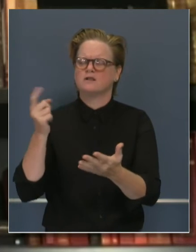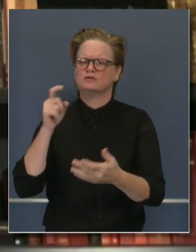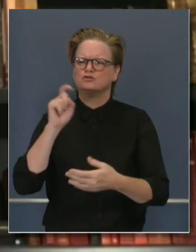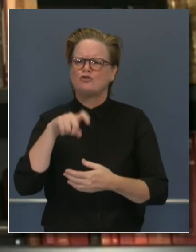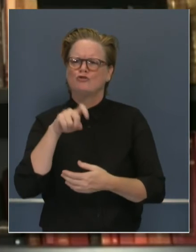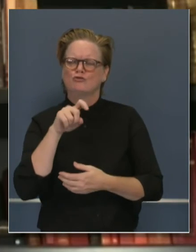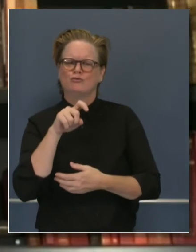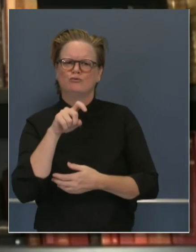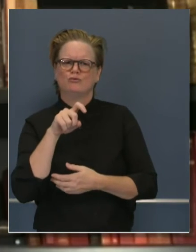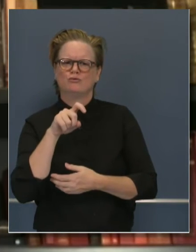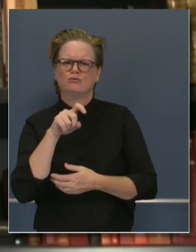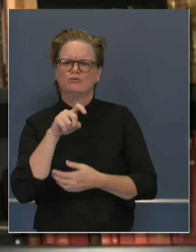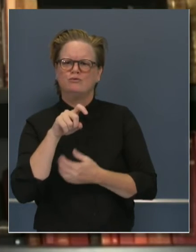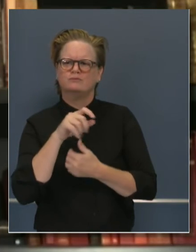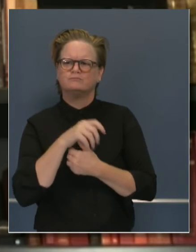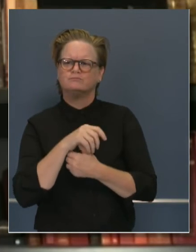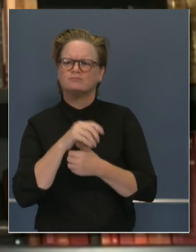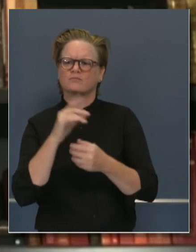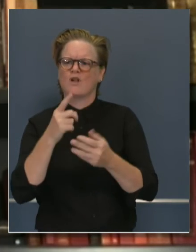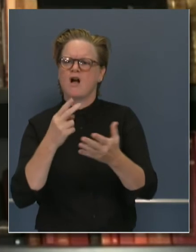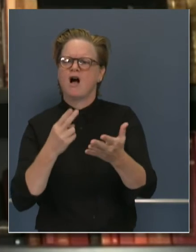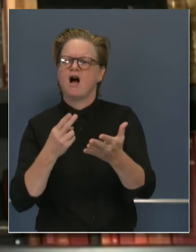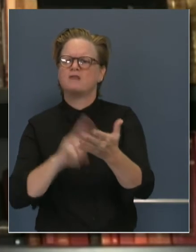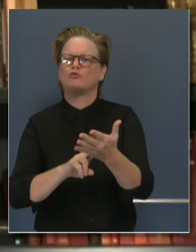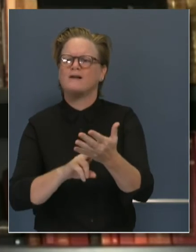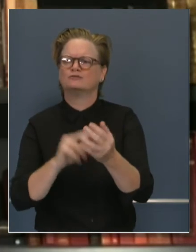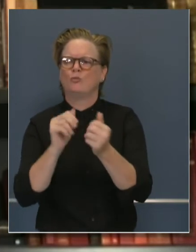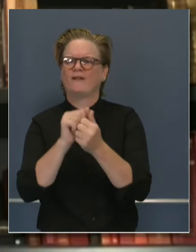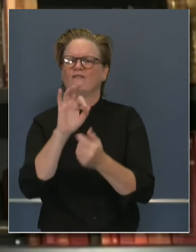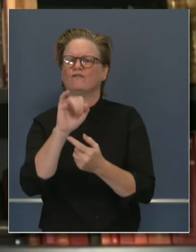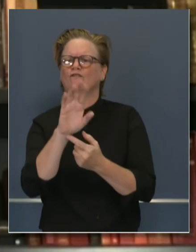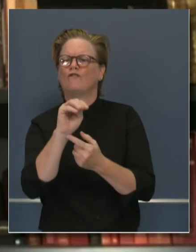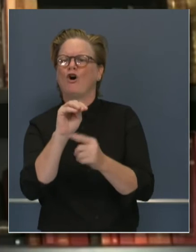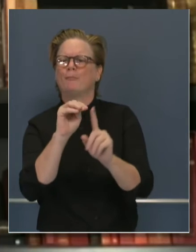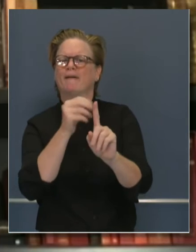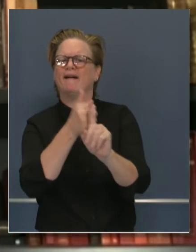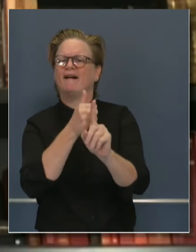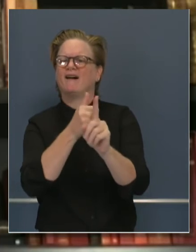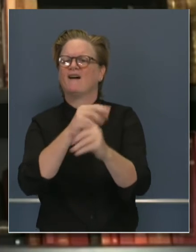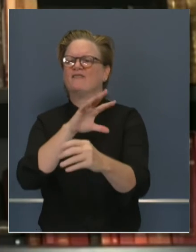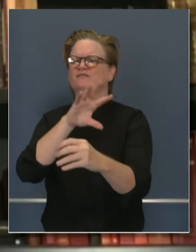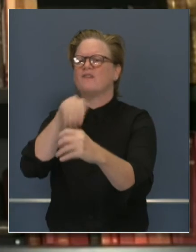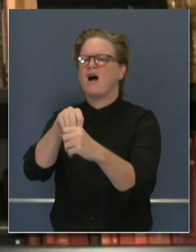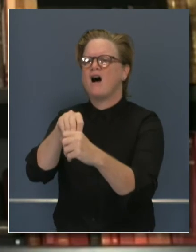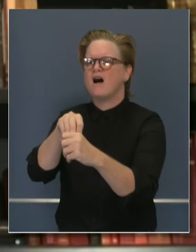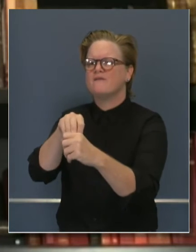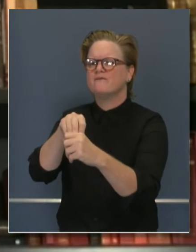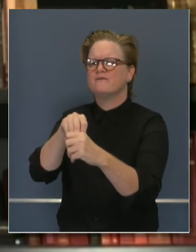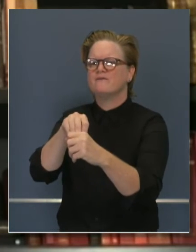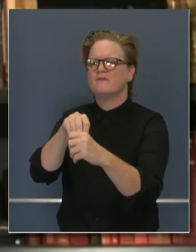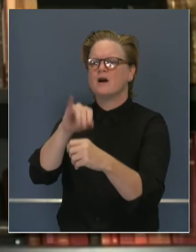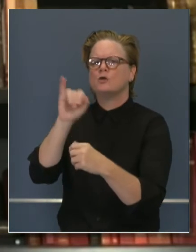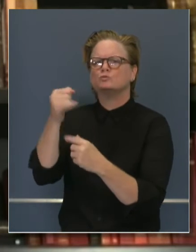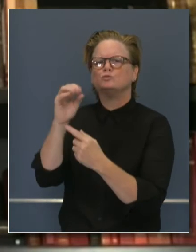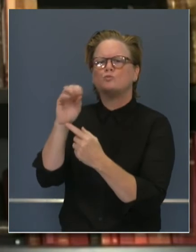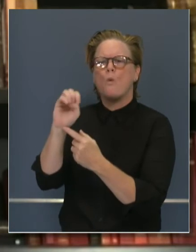in Joe Biden's presidential campaign? I'll leave the Controller's perfectly situated. First of all, deep